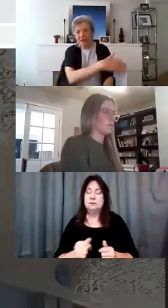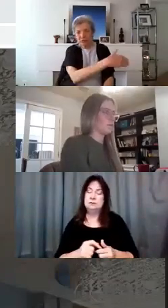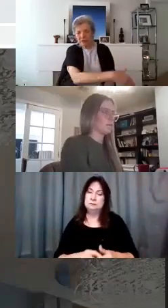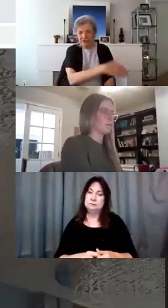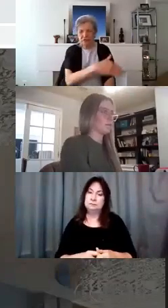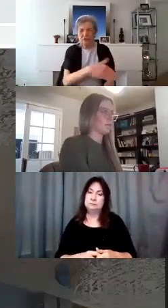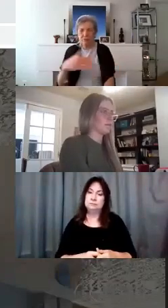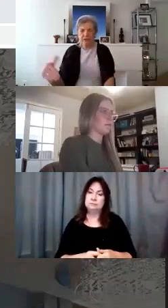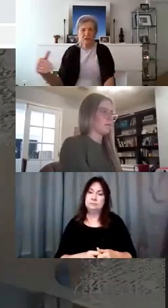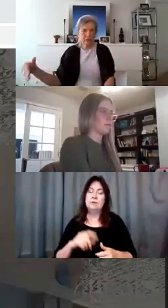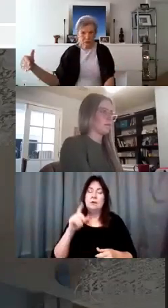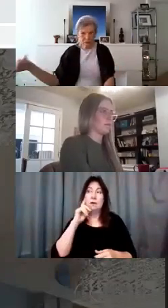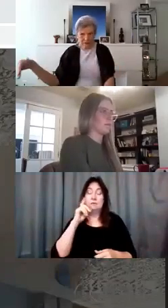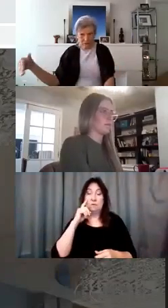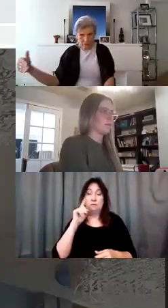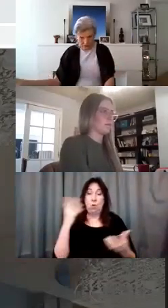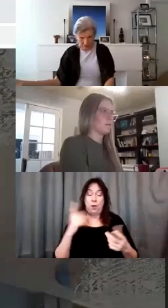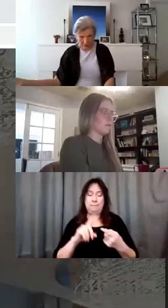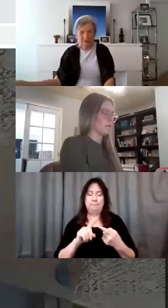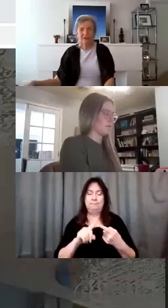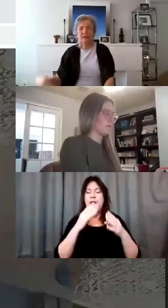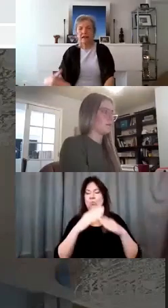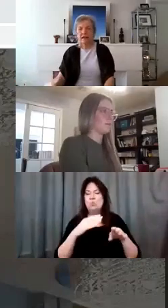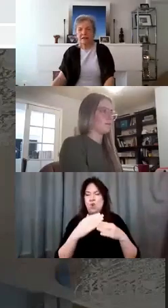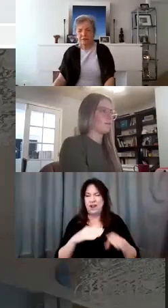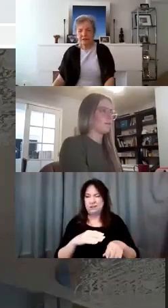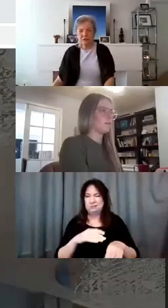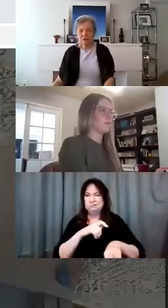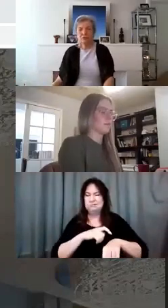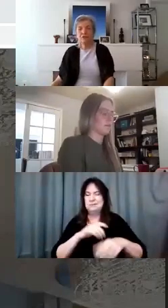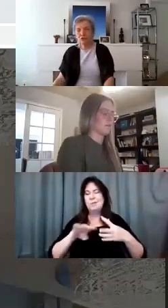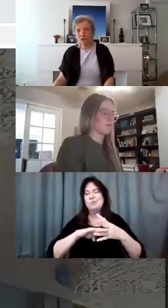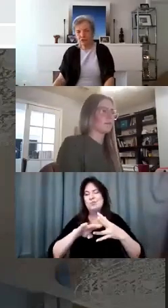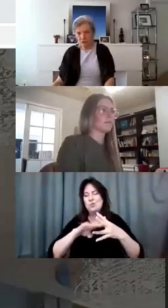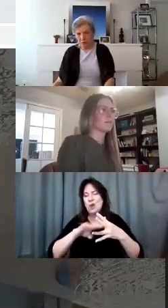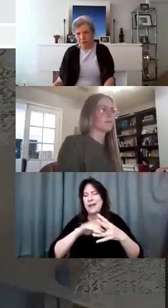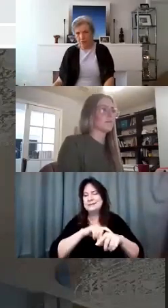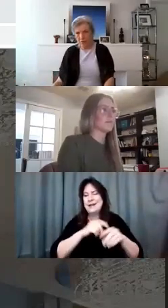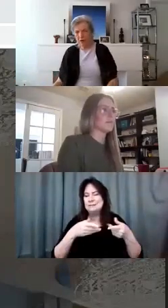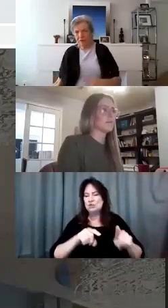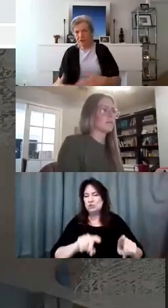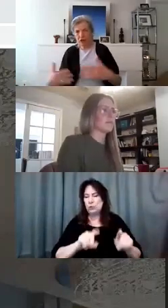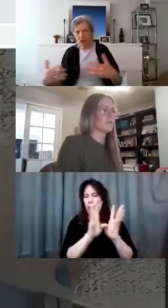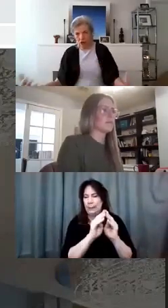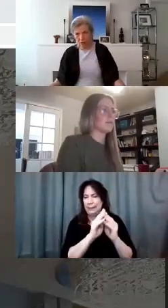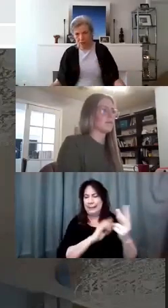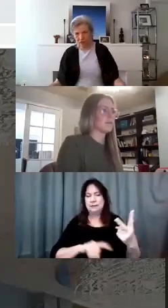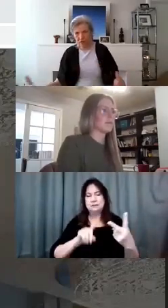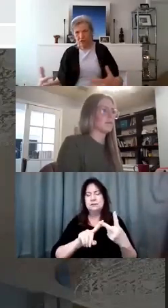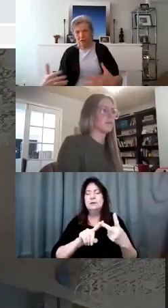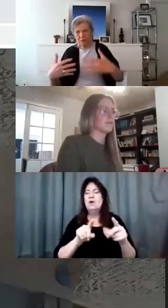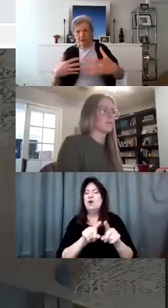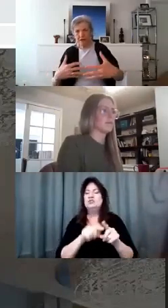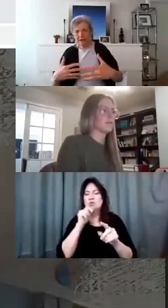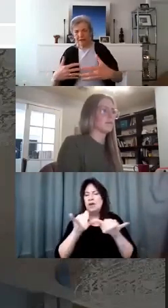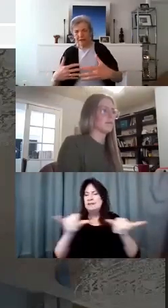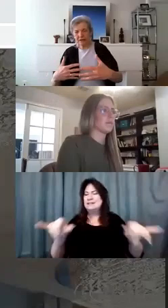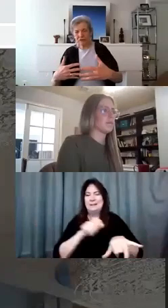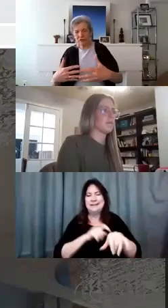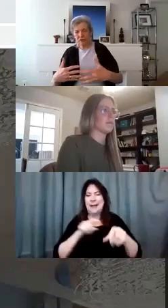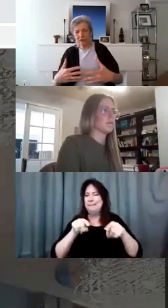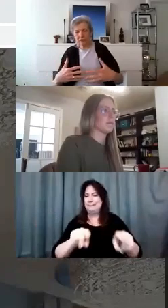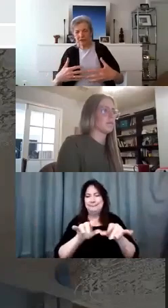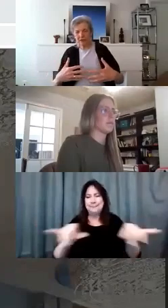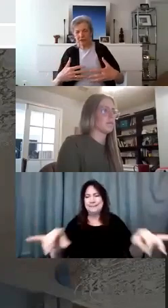to create some break time throughout the meeting, and B, to reduce the number of concurrents